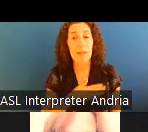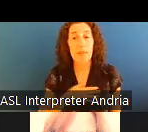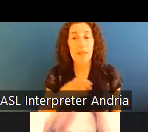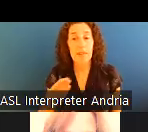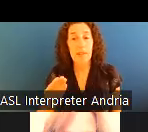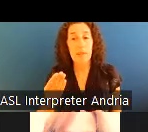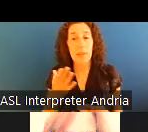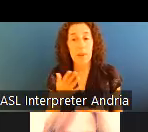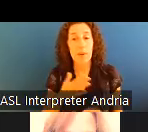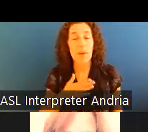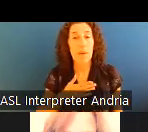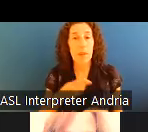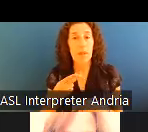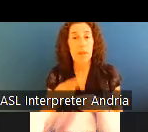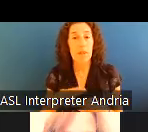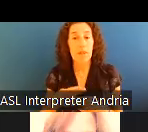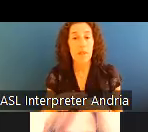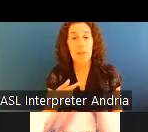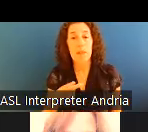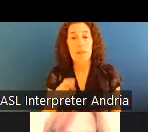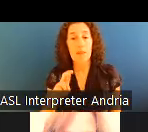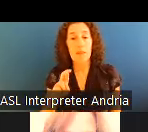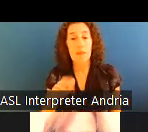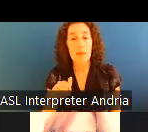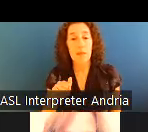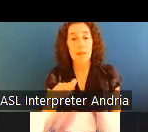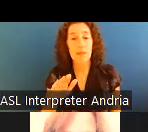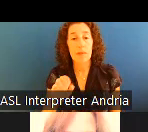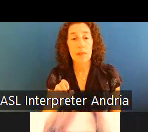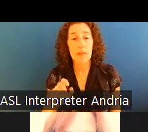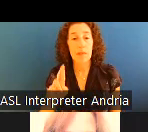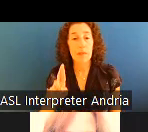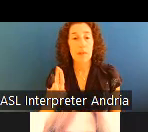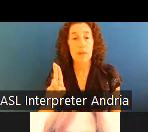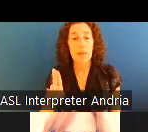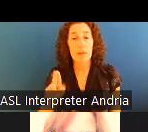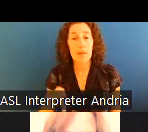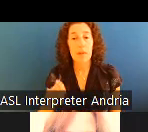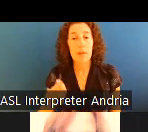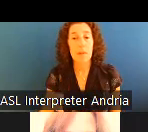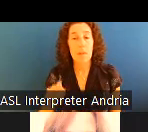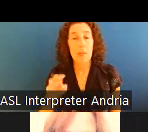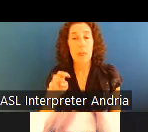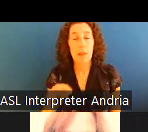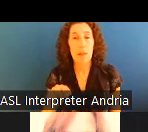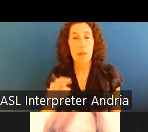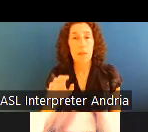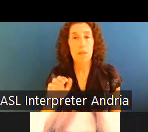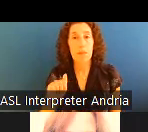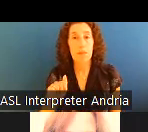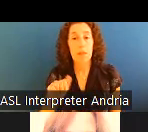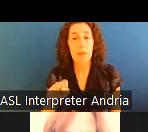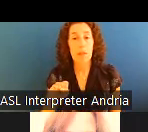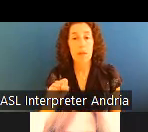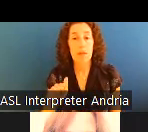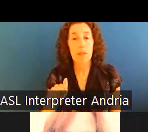My name is Grace Rupp. I am MCASA's Sexual Assault Response Team and Prison